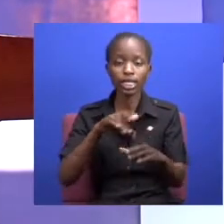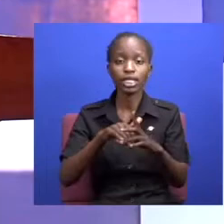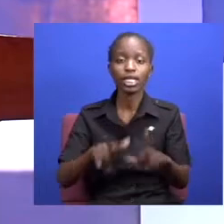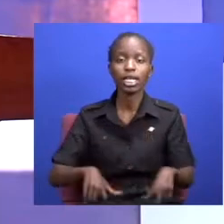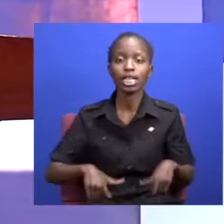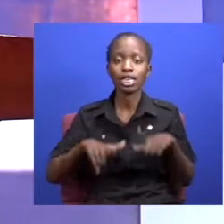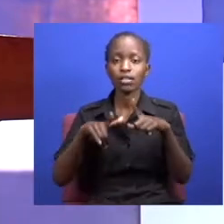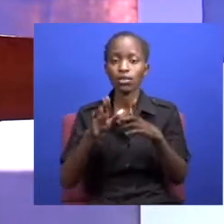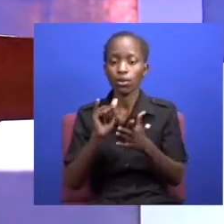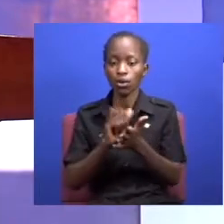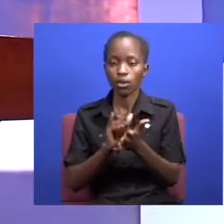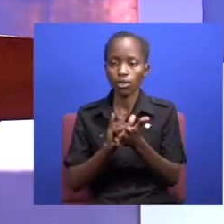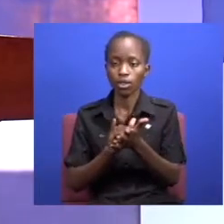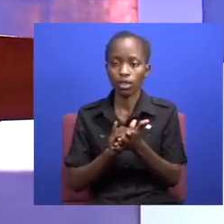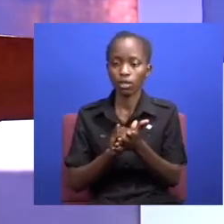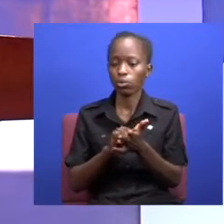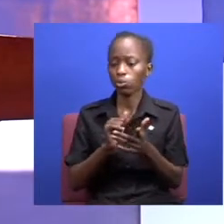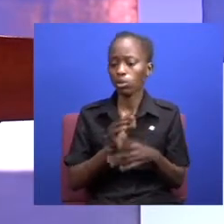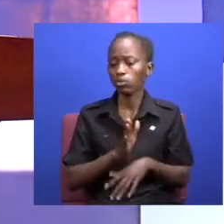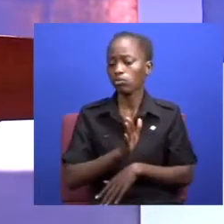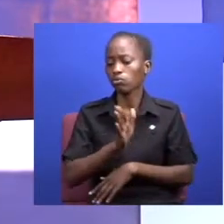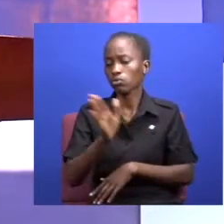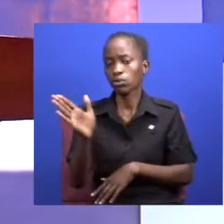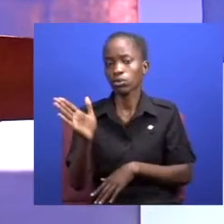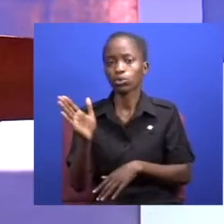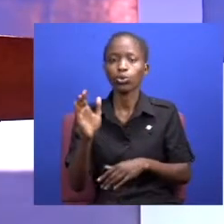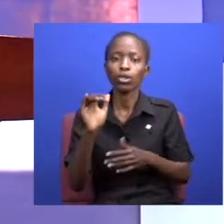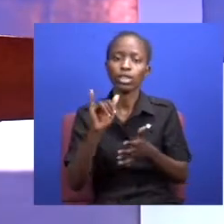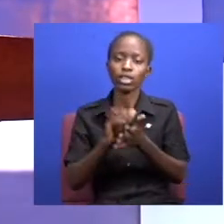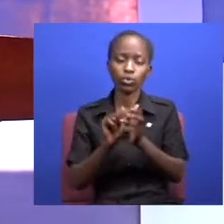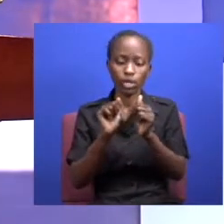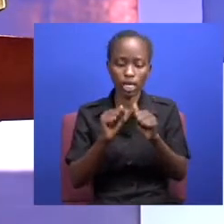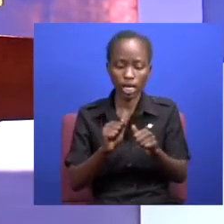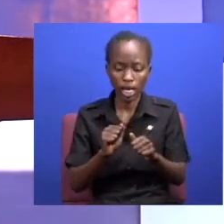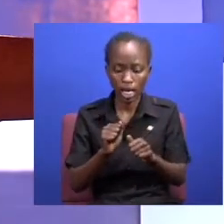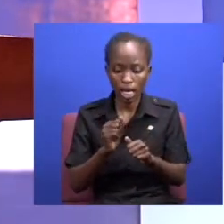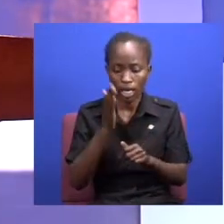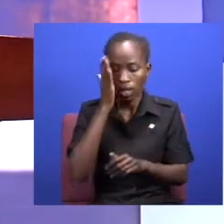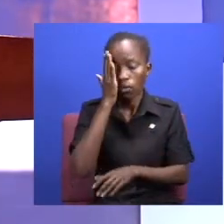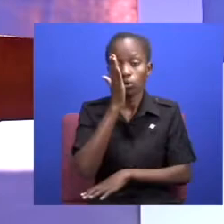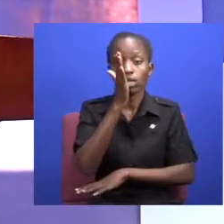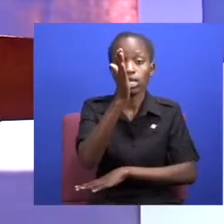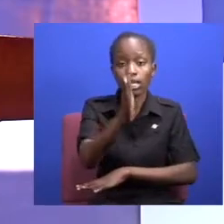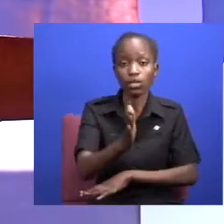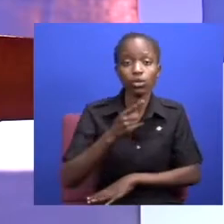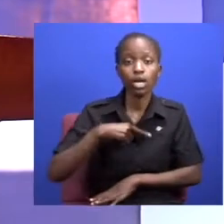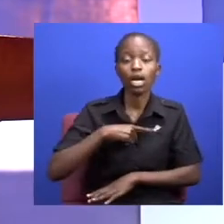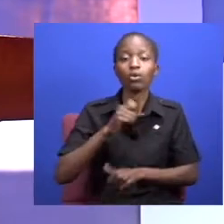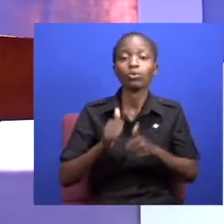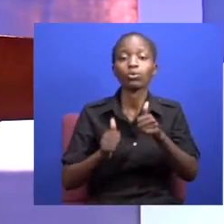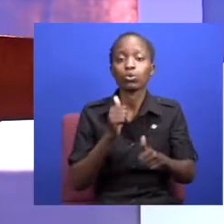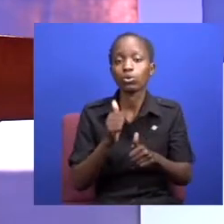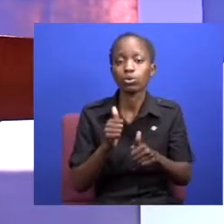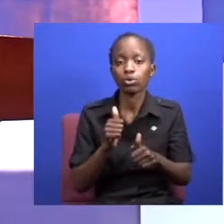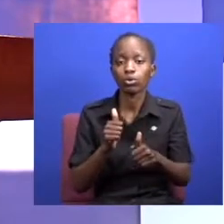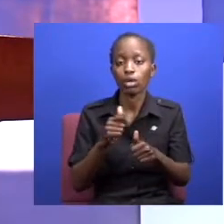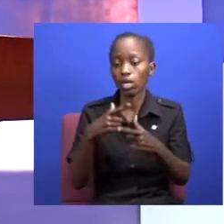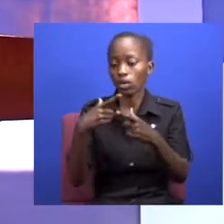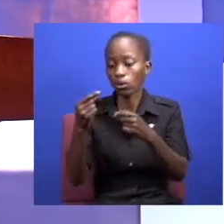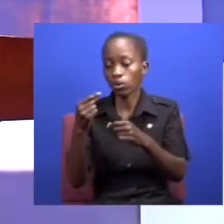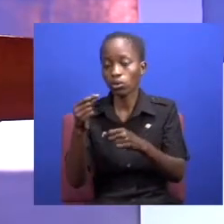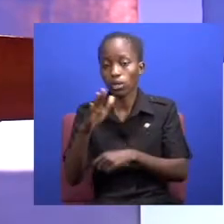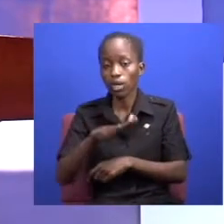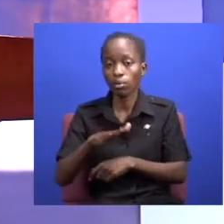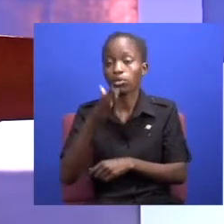life so that we don't veer off, so that we find our direction, so that we get to the place of God's